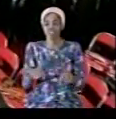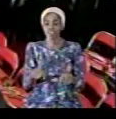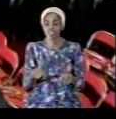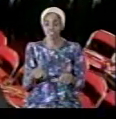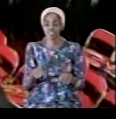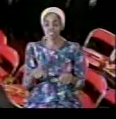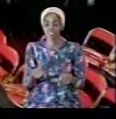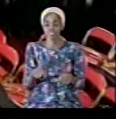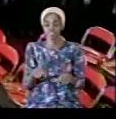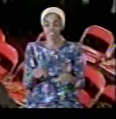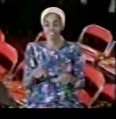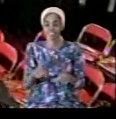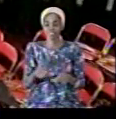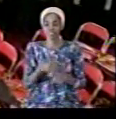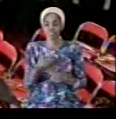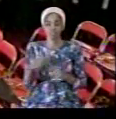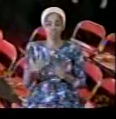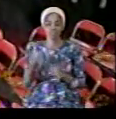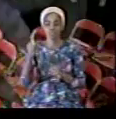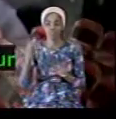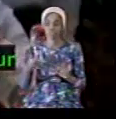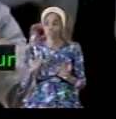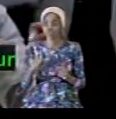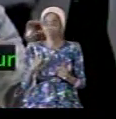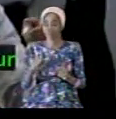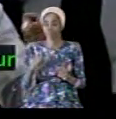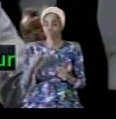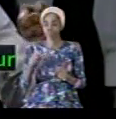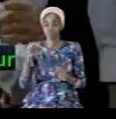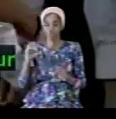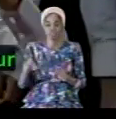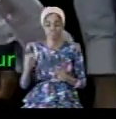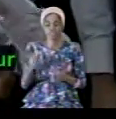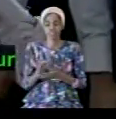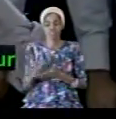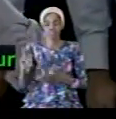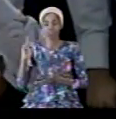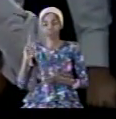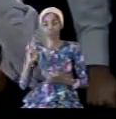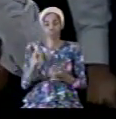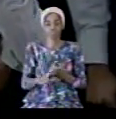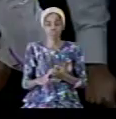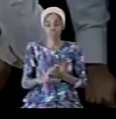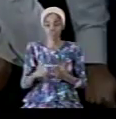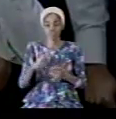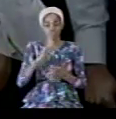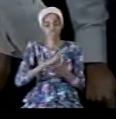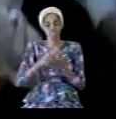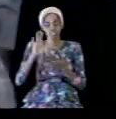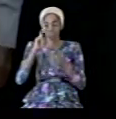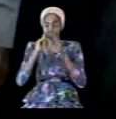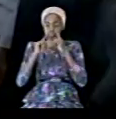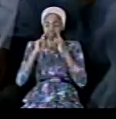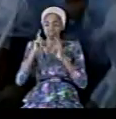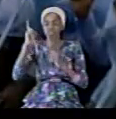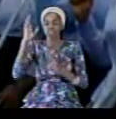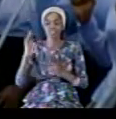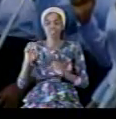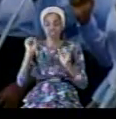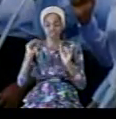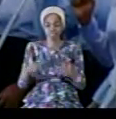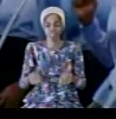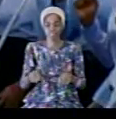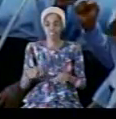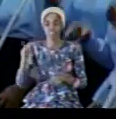can. When you are needing someone to wipe away your tears, God can.